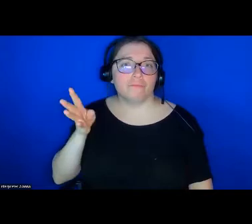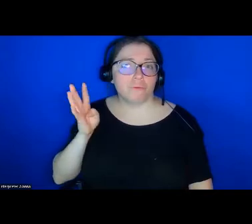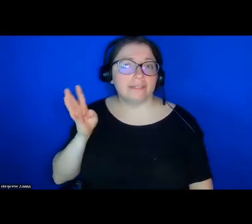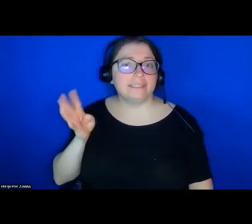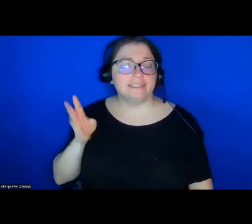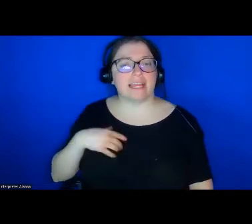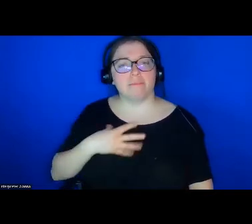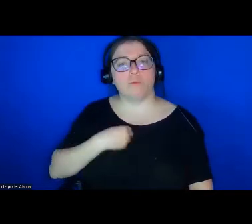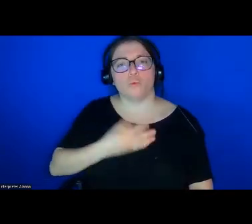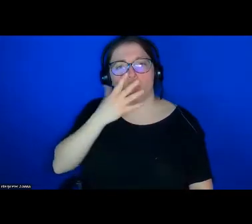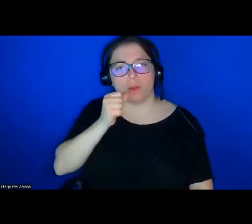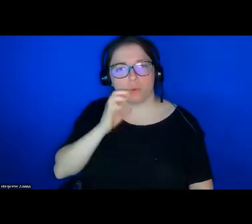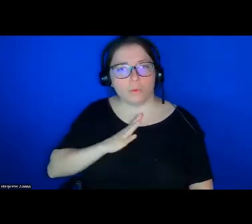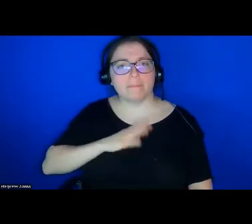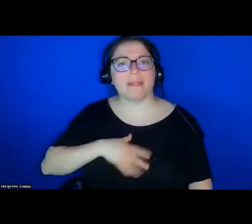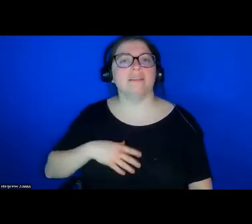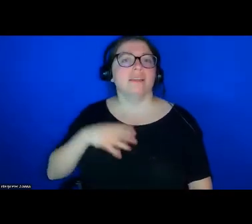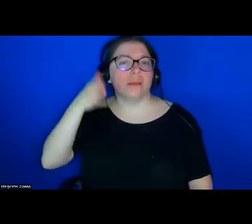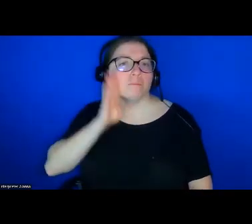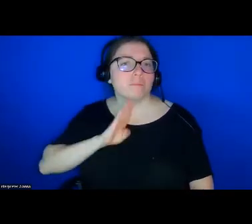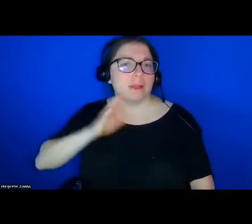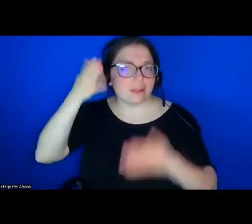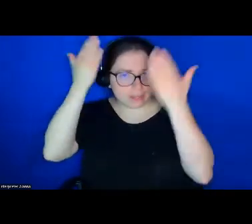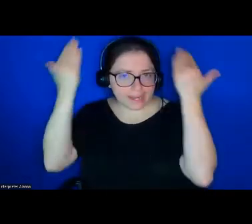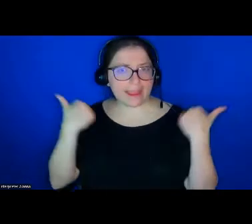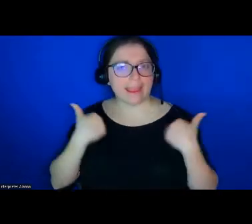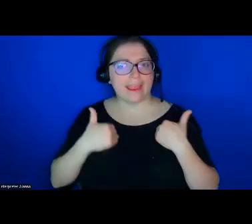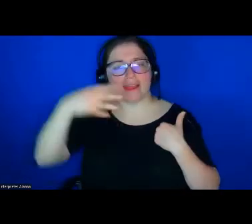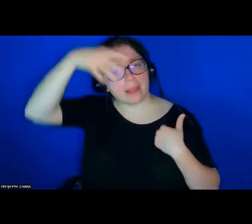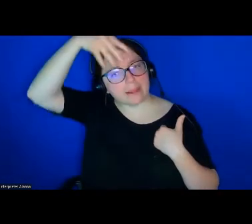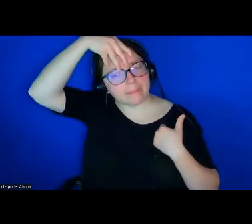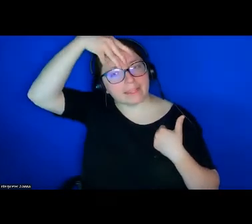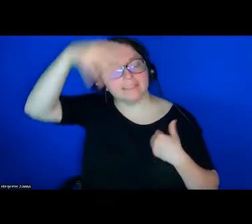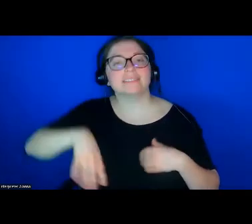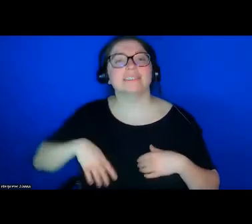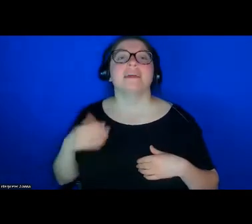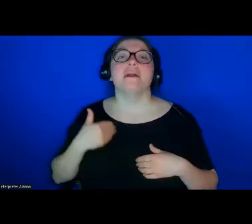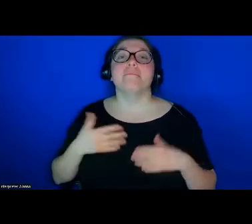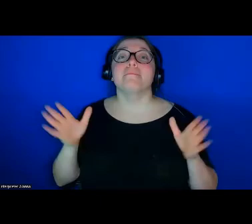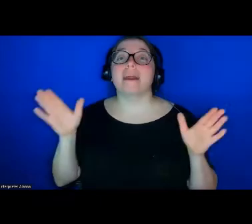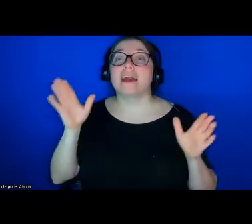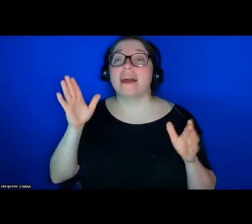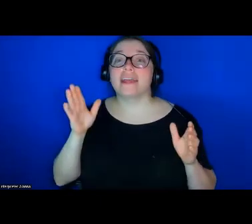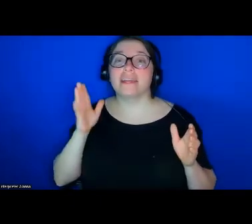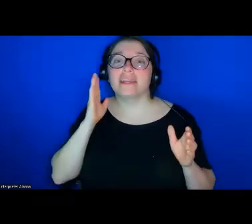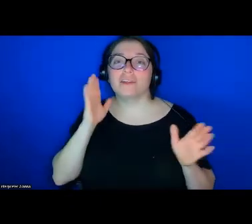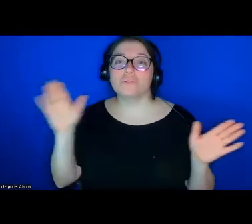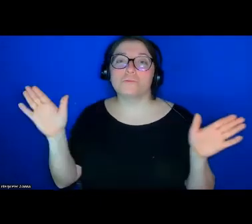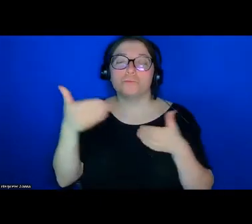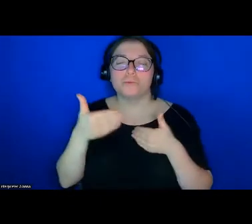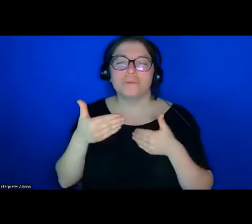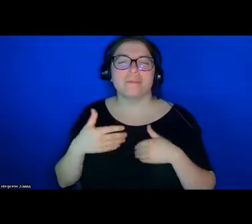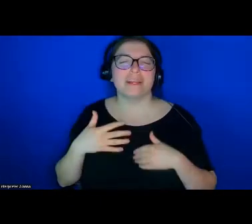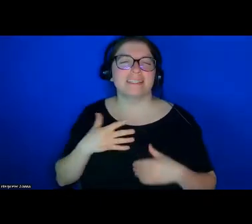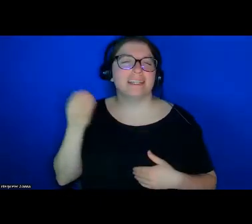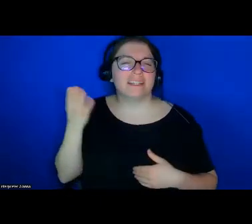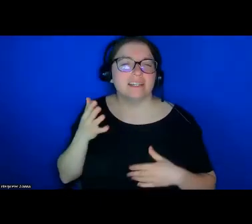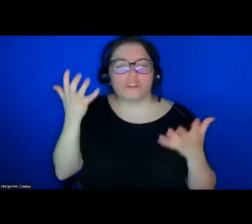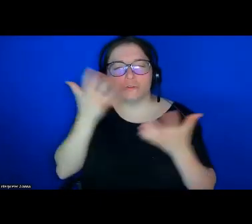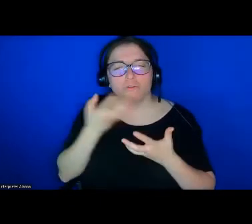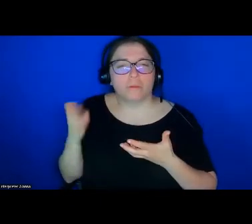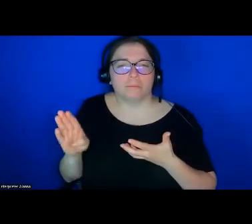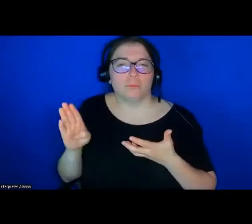uh brown hair and bangs I'm sitting in a room with midnight blue walls and behind me over my shoulder is one of my favorite